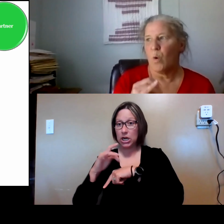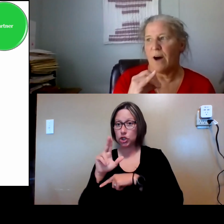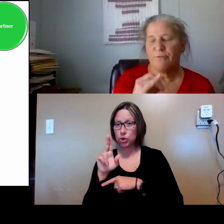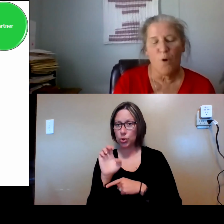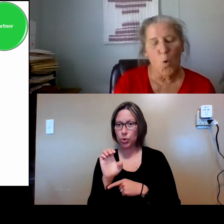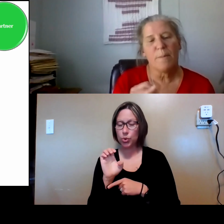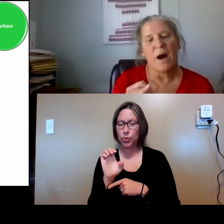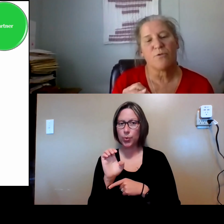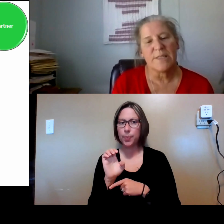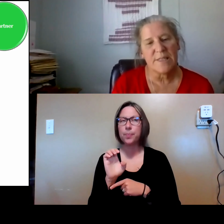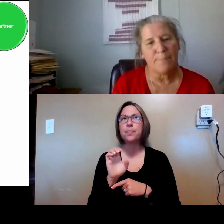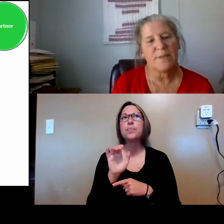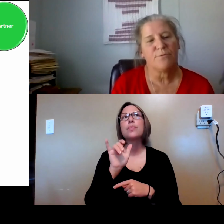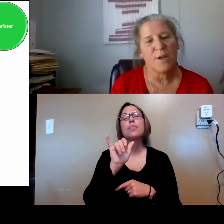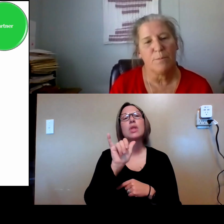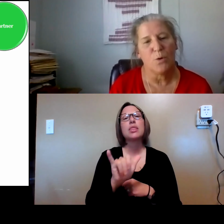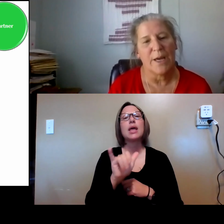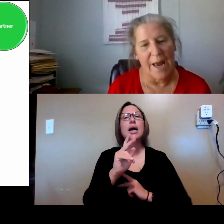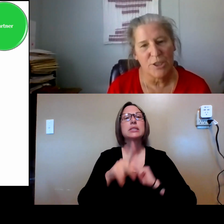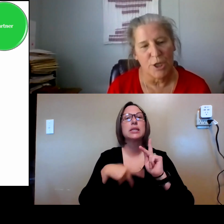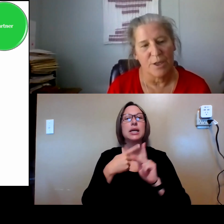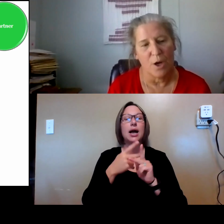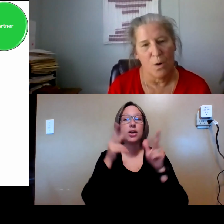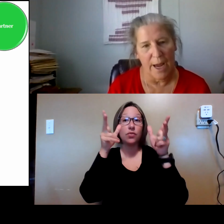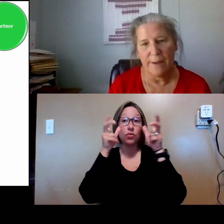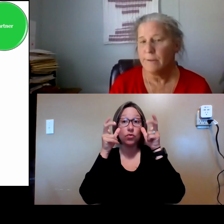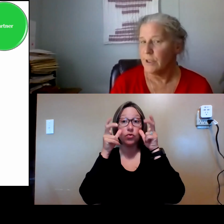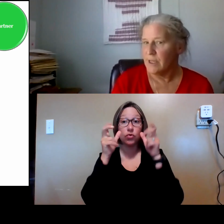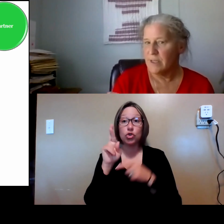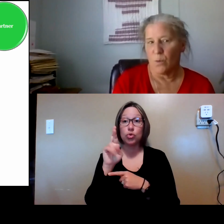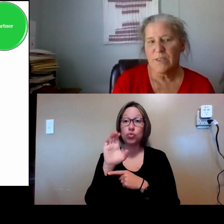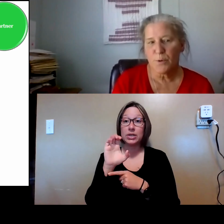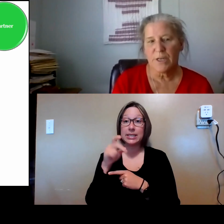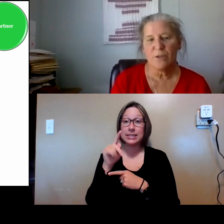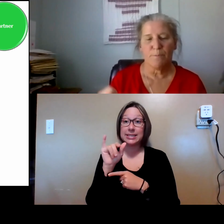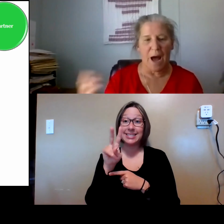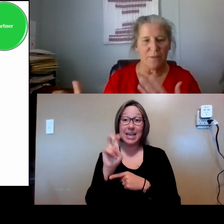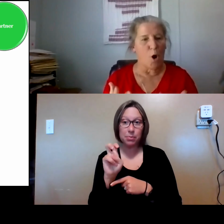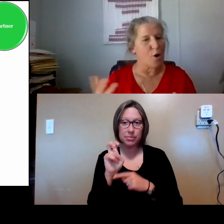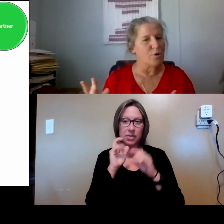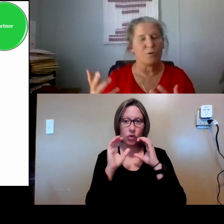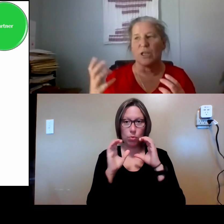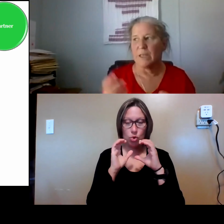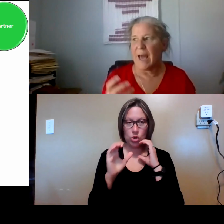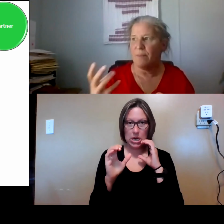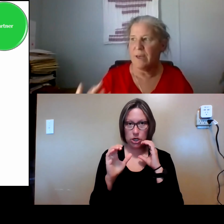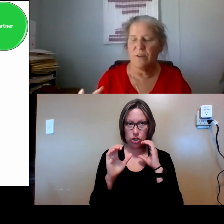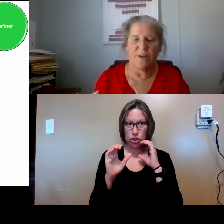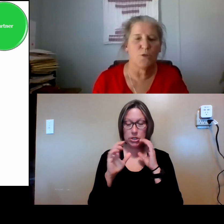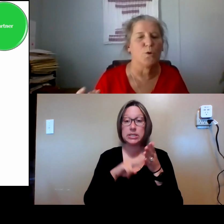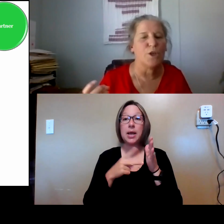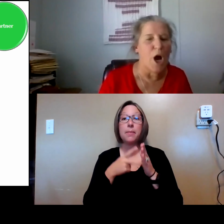is a form of receptive communication, okay? So it's produced by the partner to let